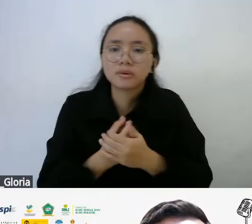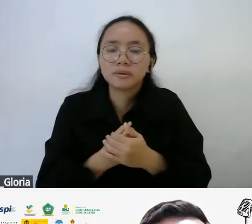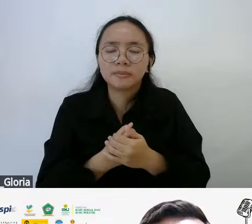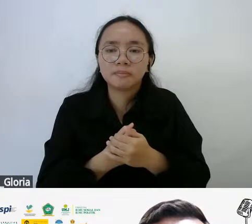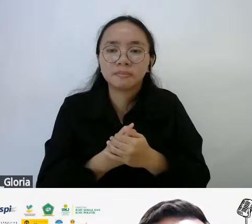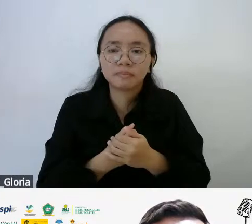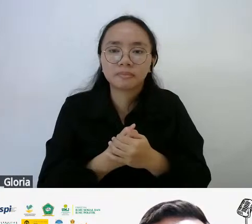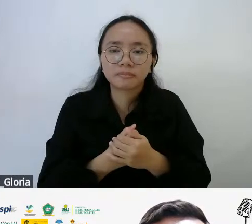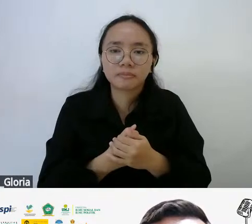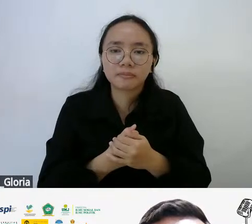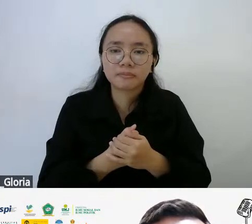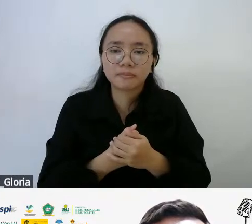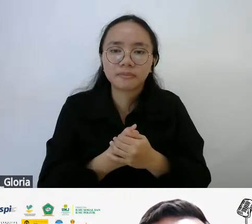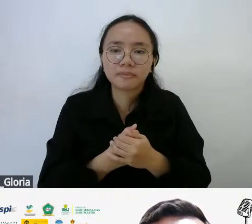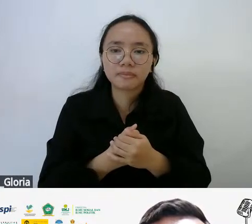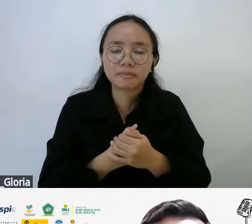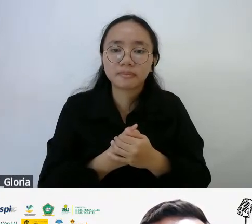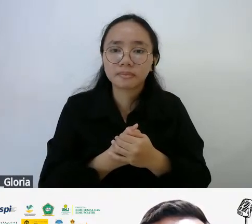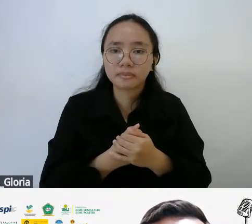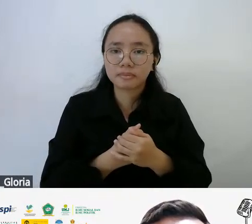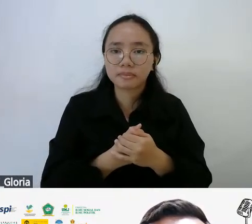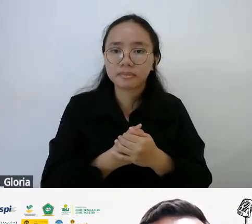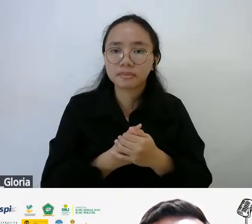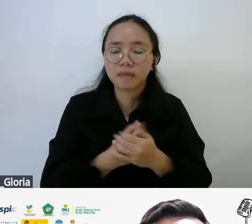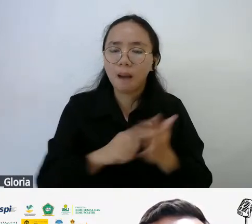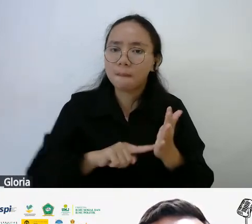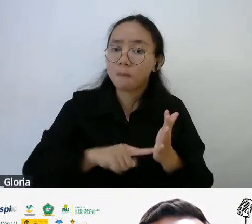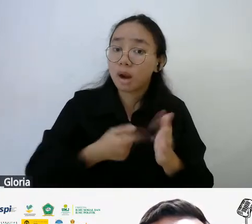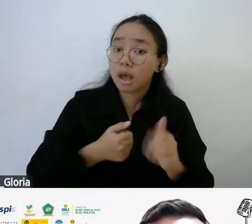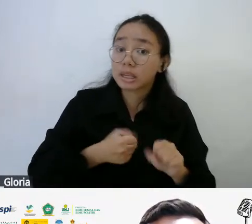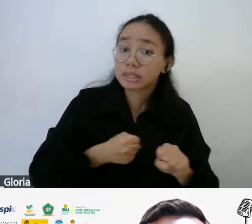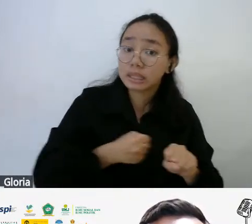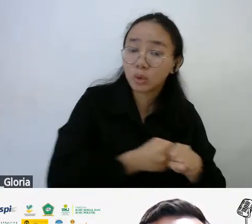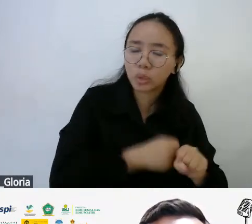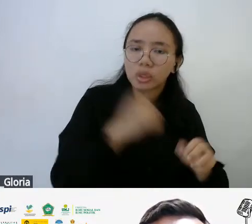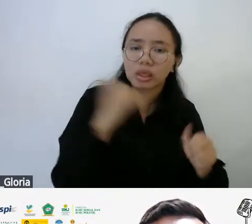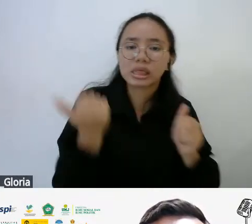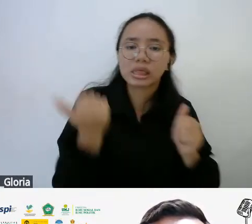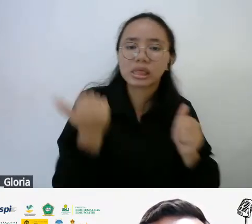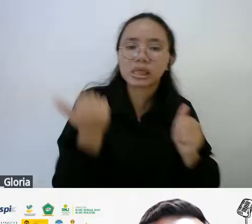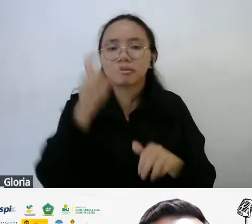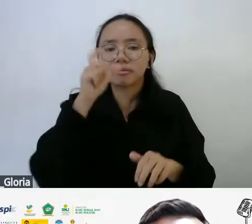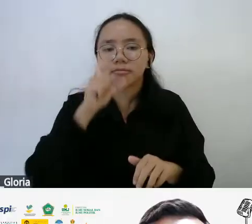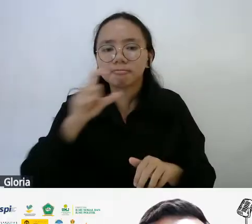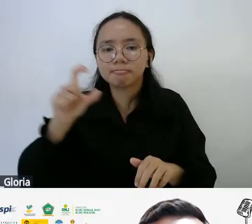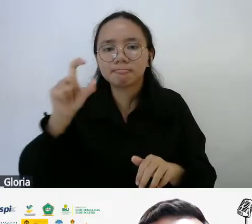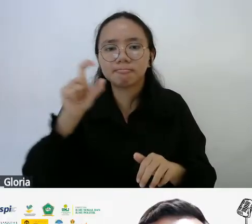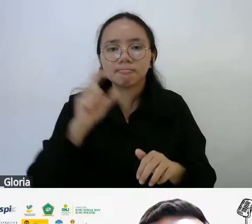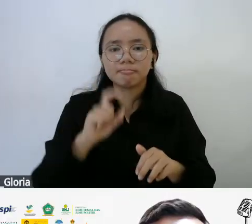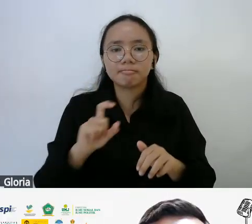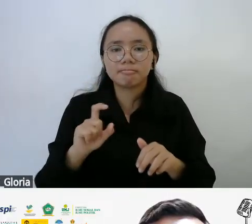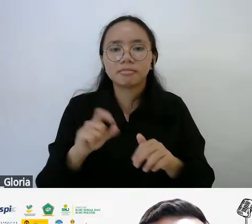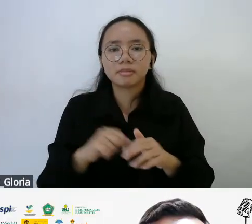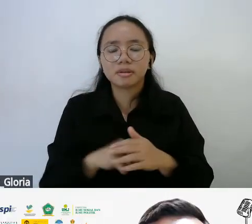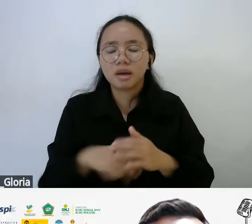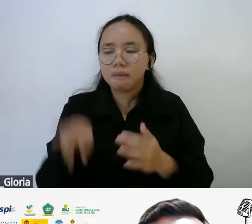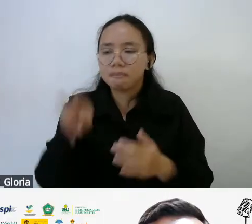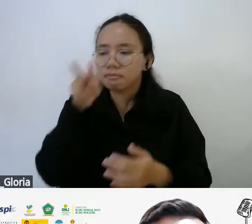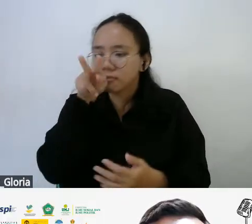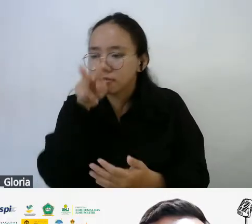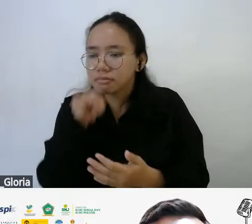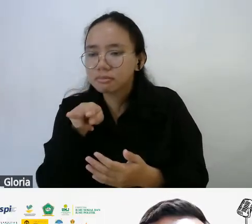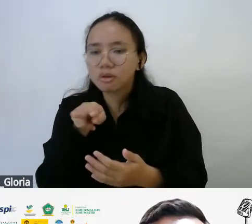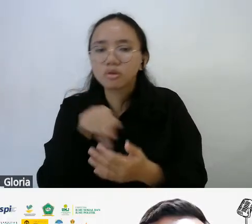I send it out monthly. It now even goes to places like to other states like Colorado and